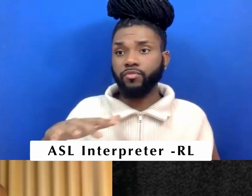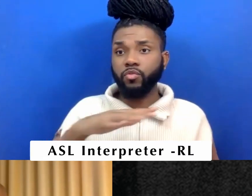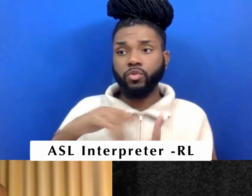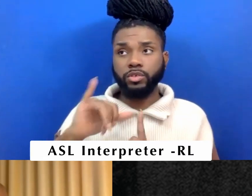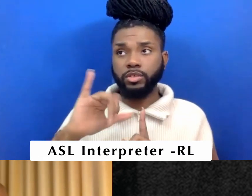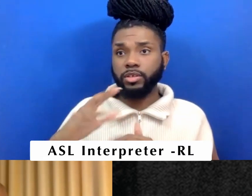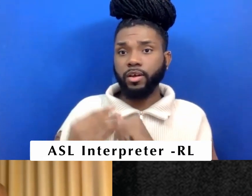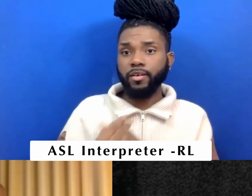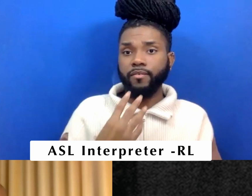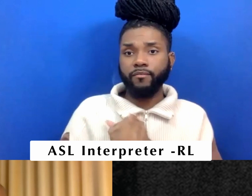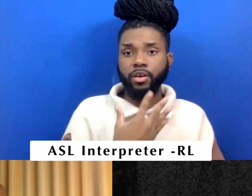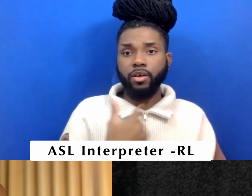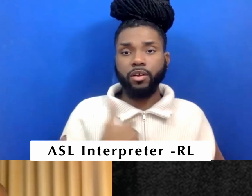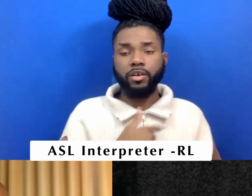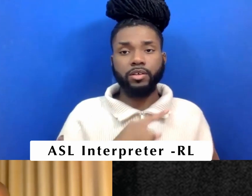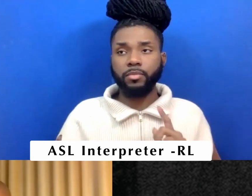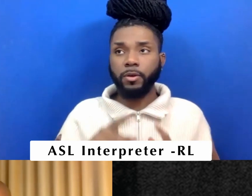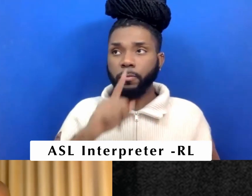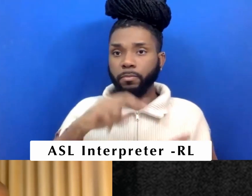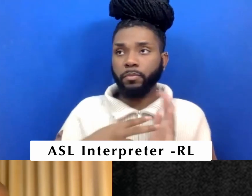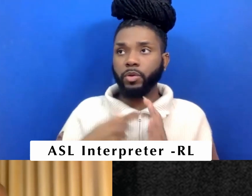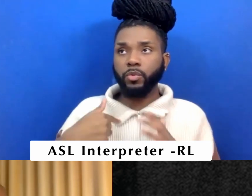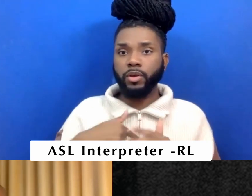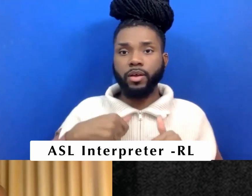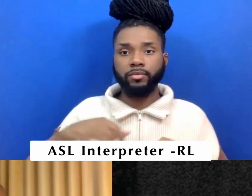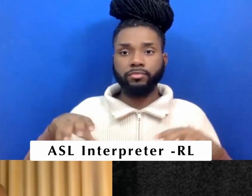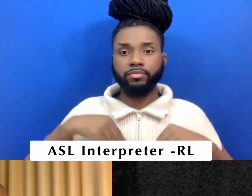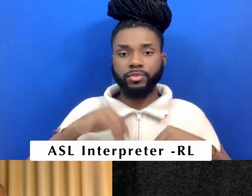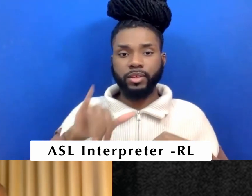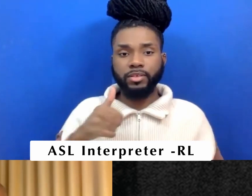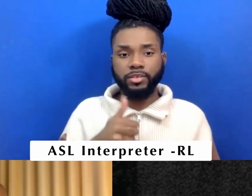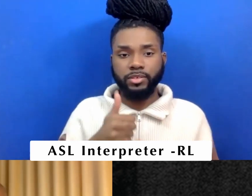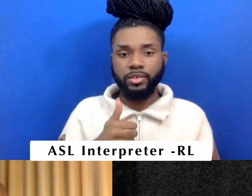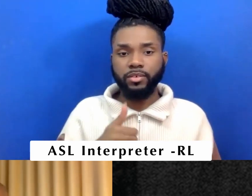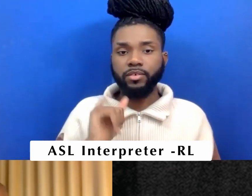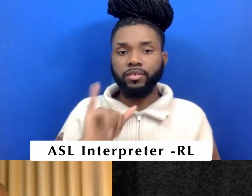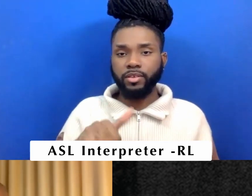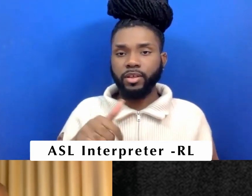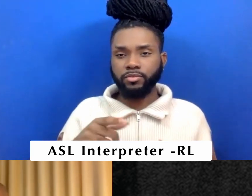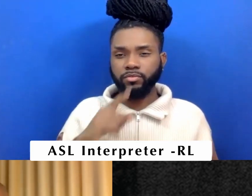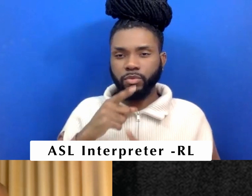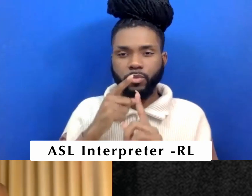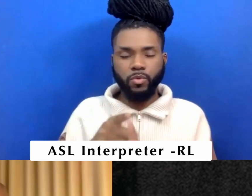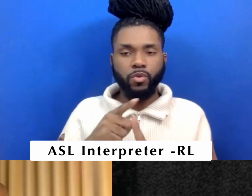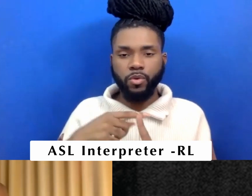yet not succumb to that definition, is the modus operandi of a Black gaze, end